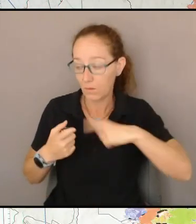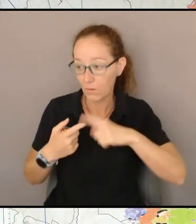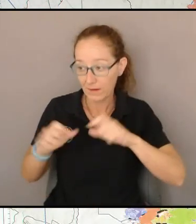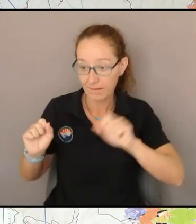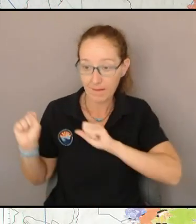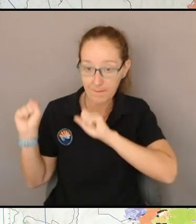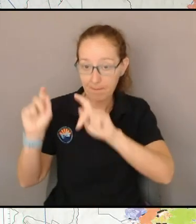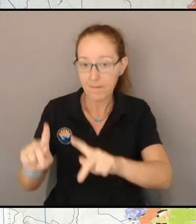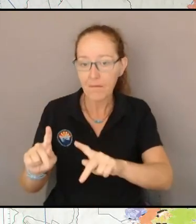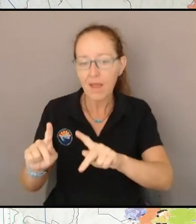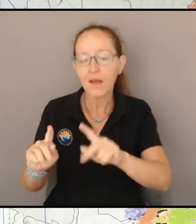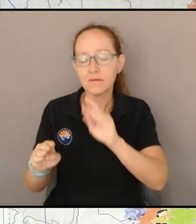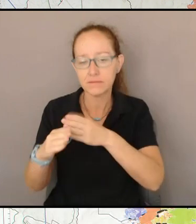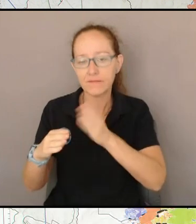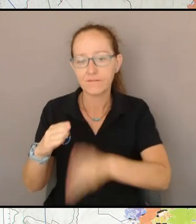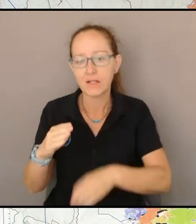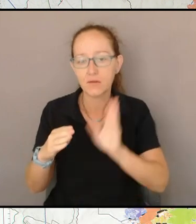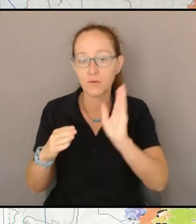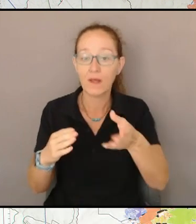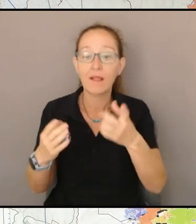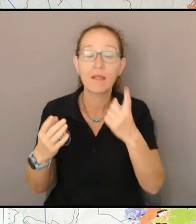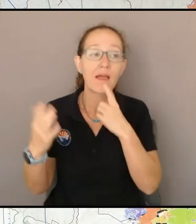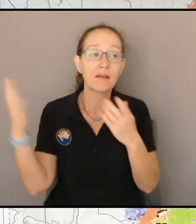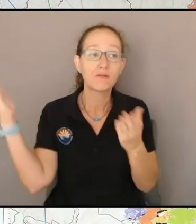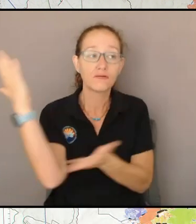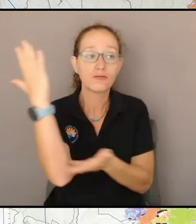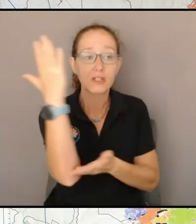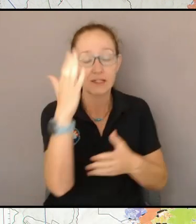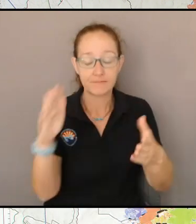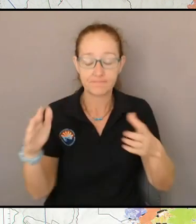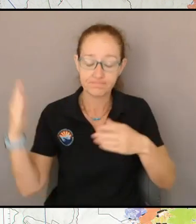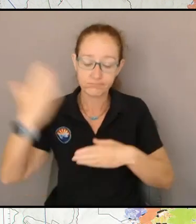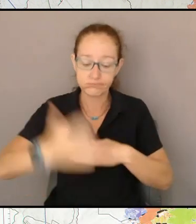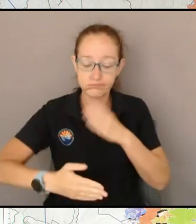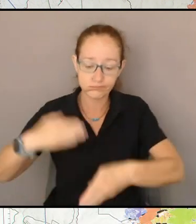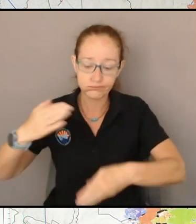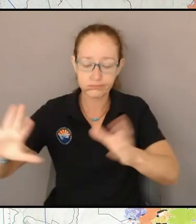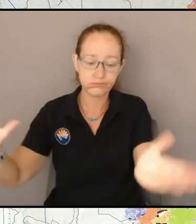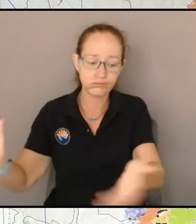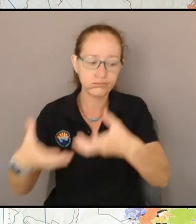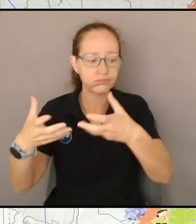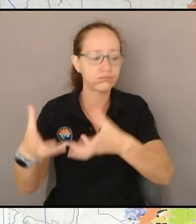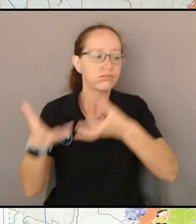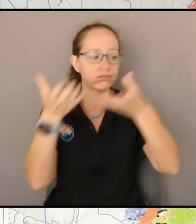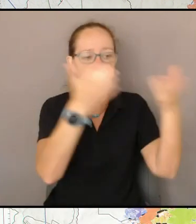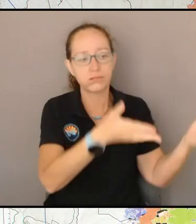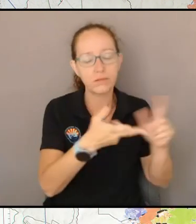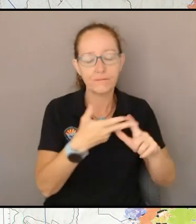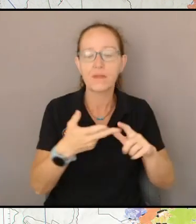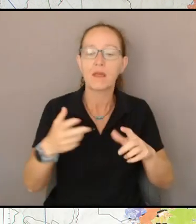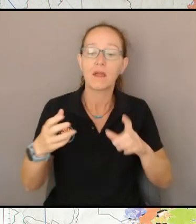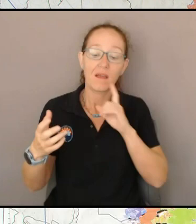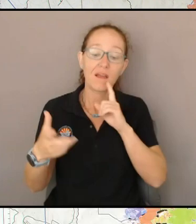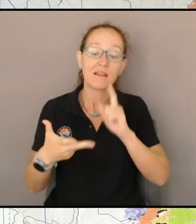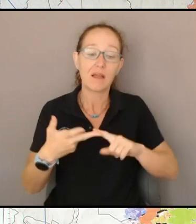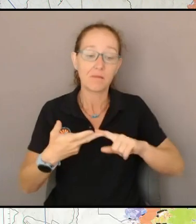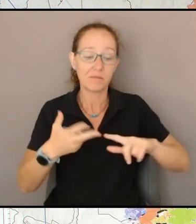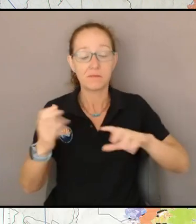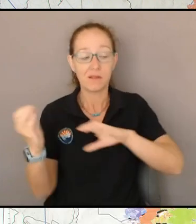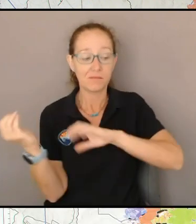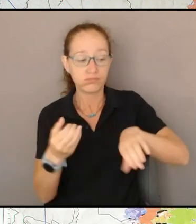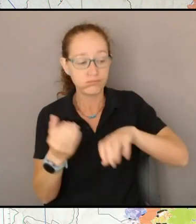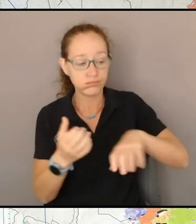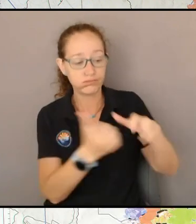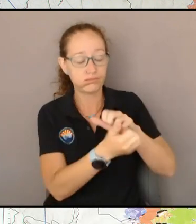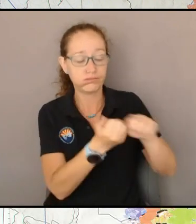material, some mastication, some road work, and some dozer line repair. So there's a good plan in there, but unstaffed currently, and we'll look toward a better condition